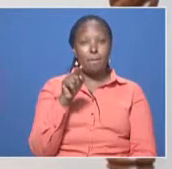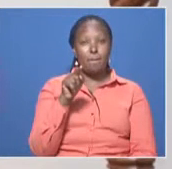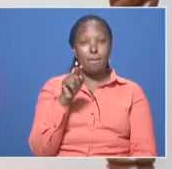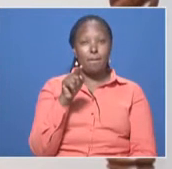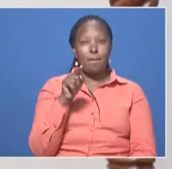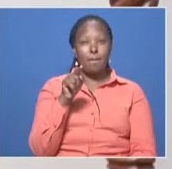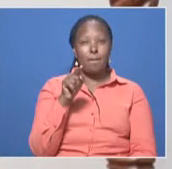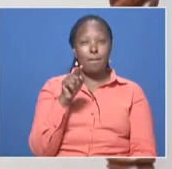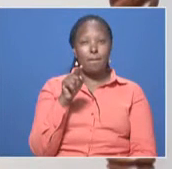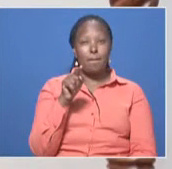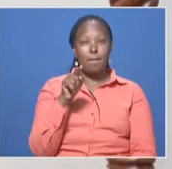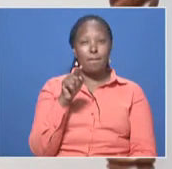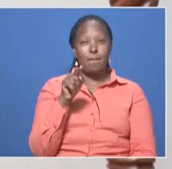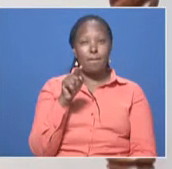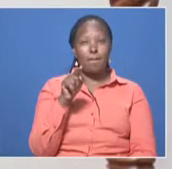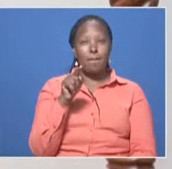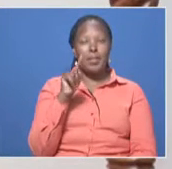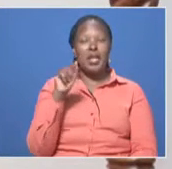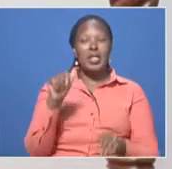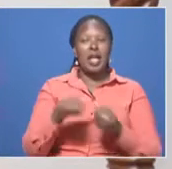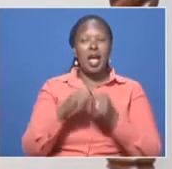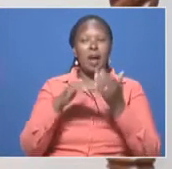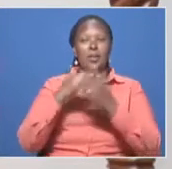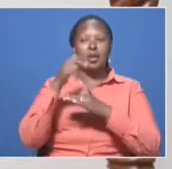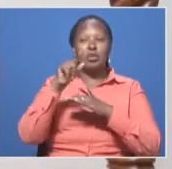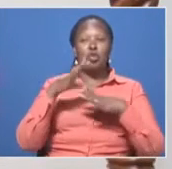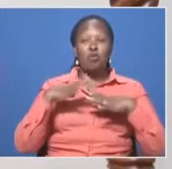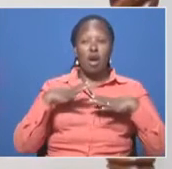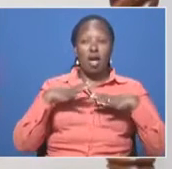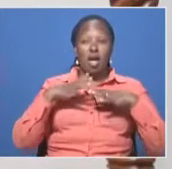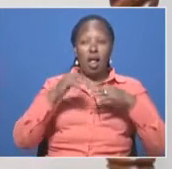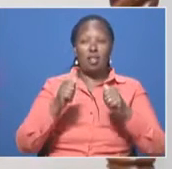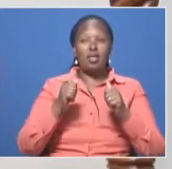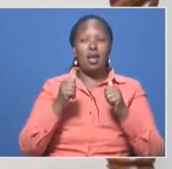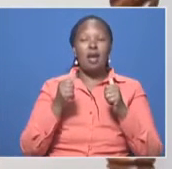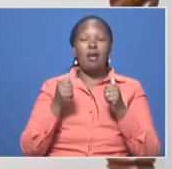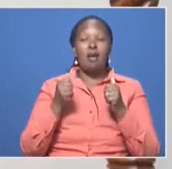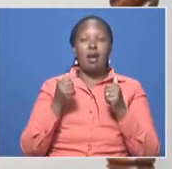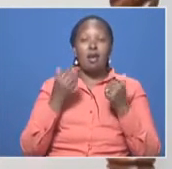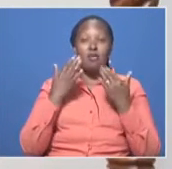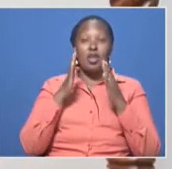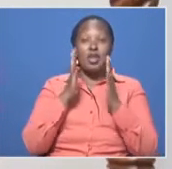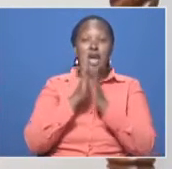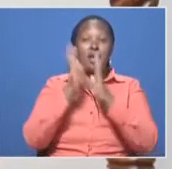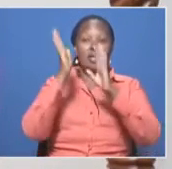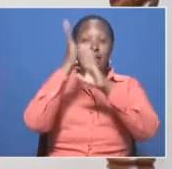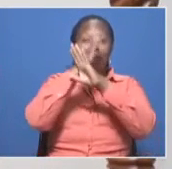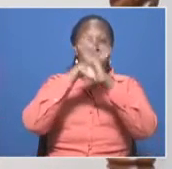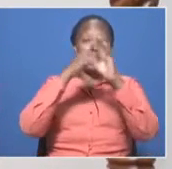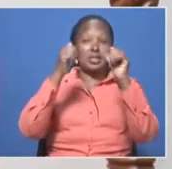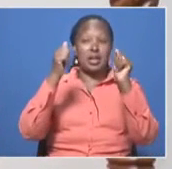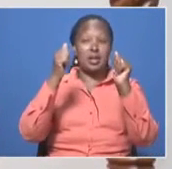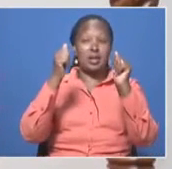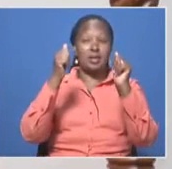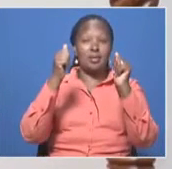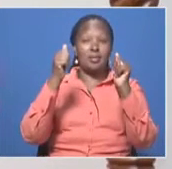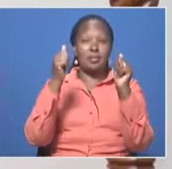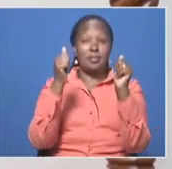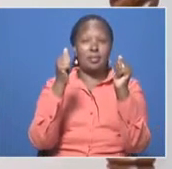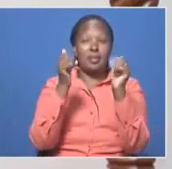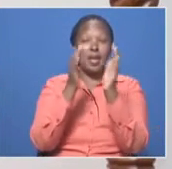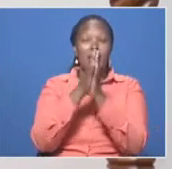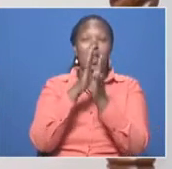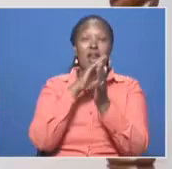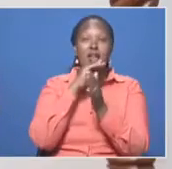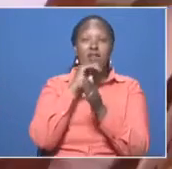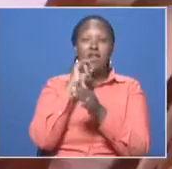this is right after you recovered, and the president and your